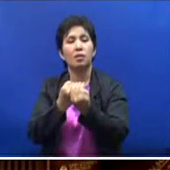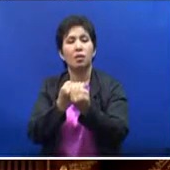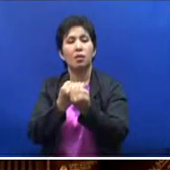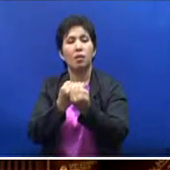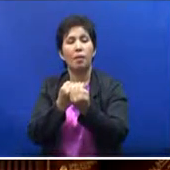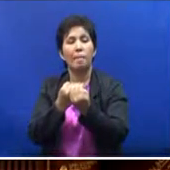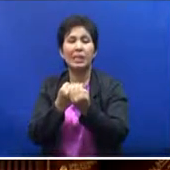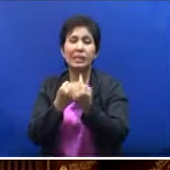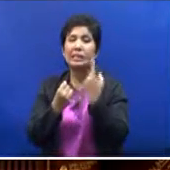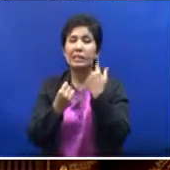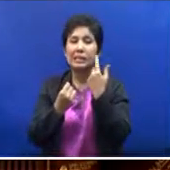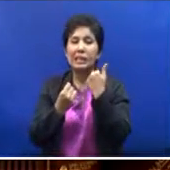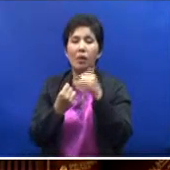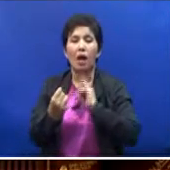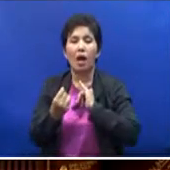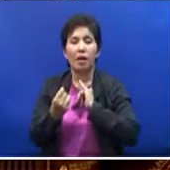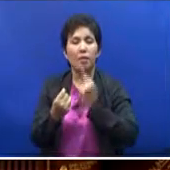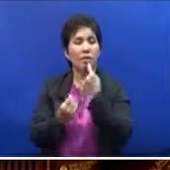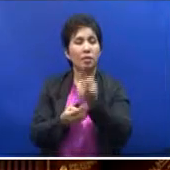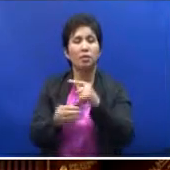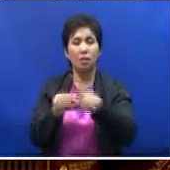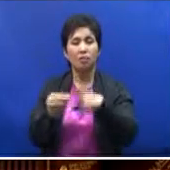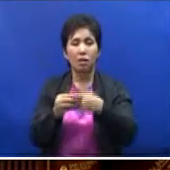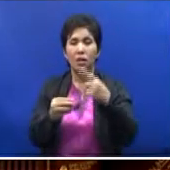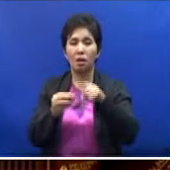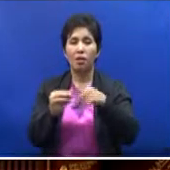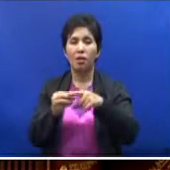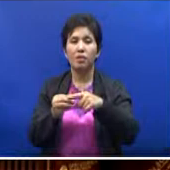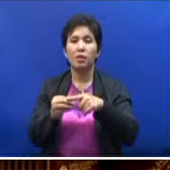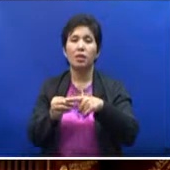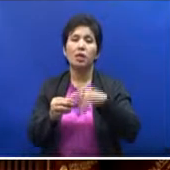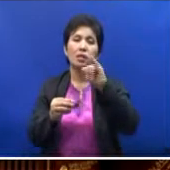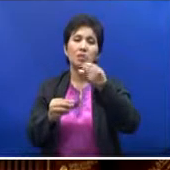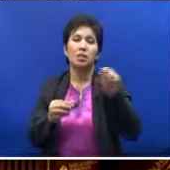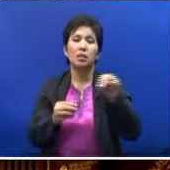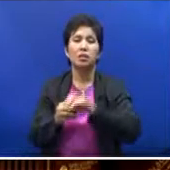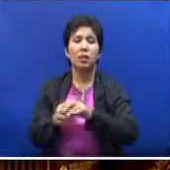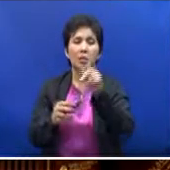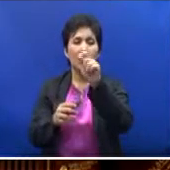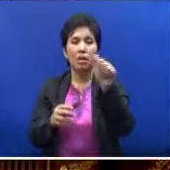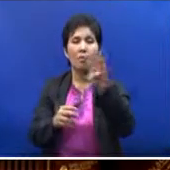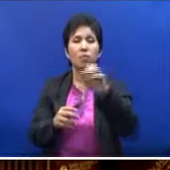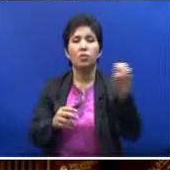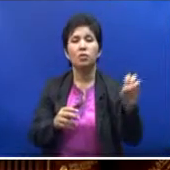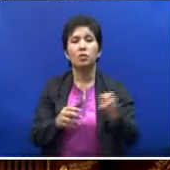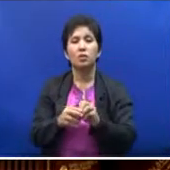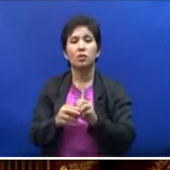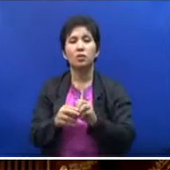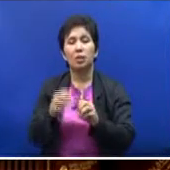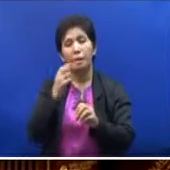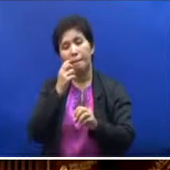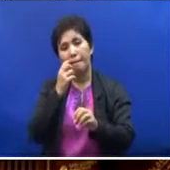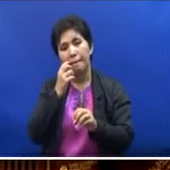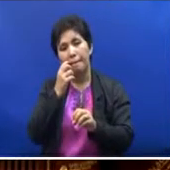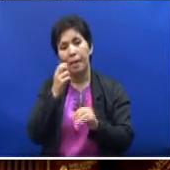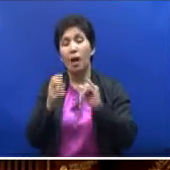kinship, just now I mentioned about incest taboo. Do you understand what is incest taboo? Okay, the importance of kinship, whereby